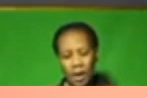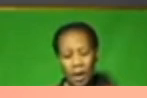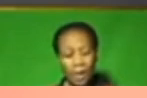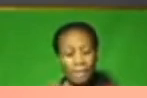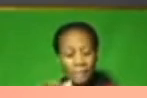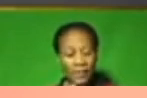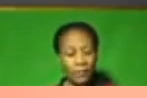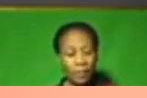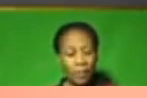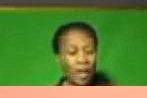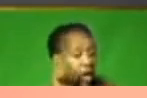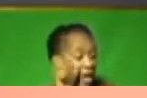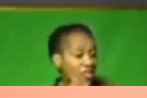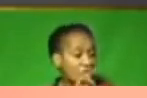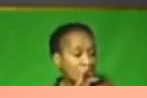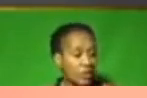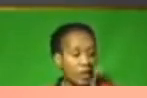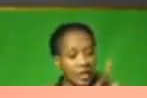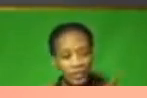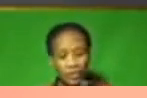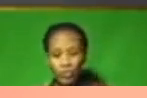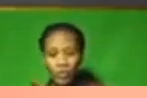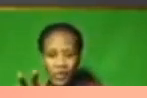of 18 and 35.